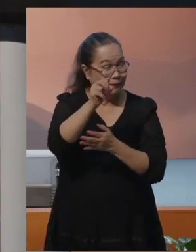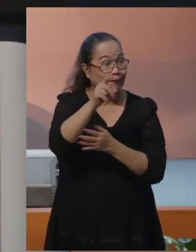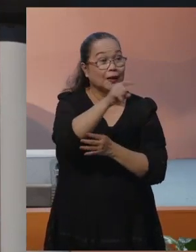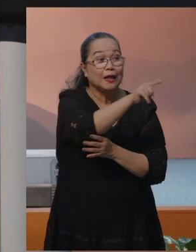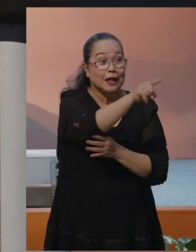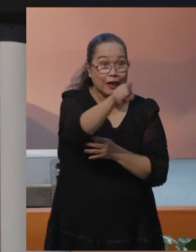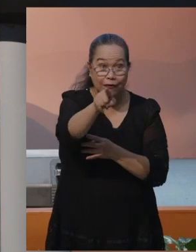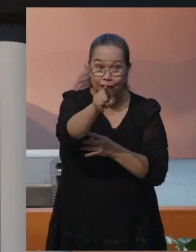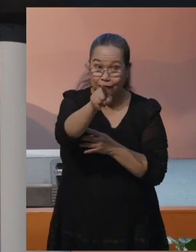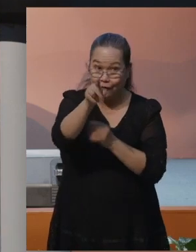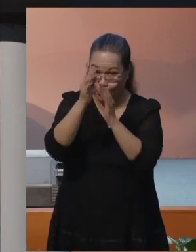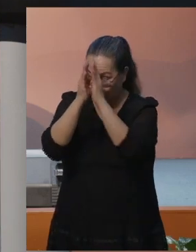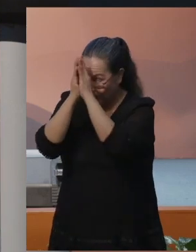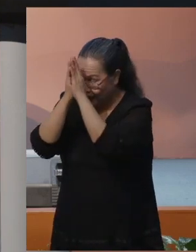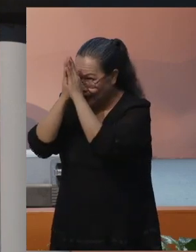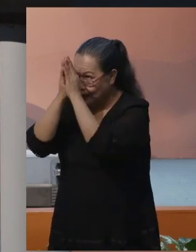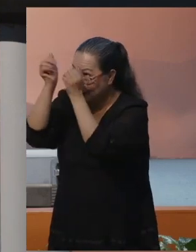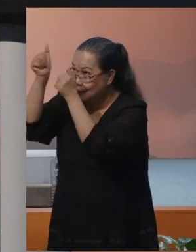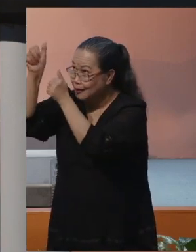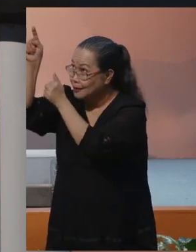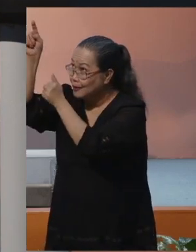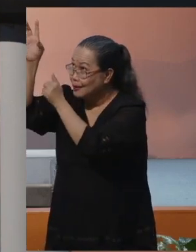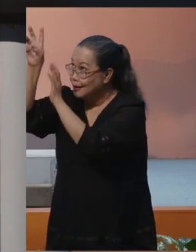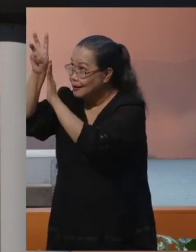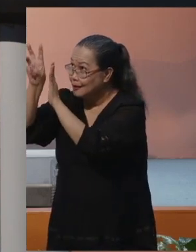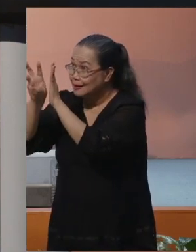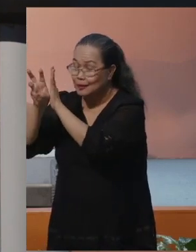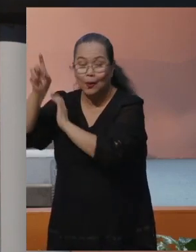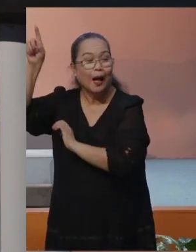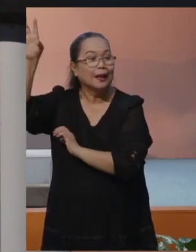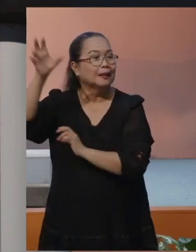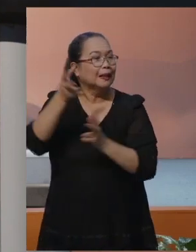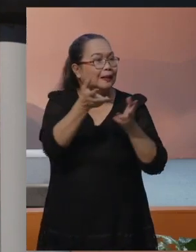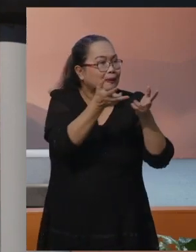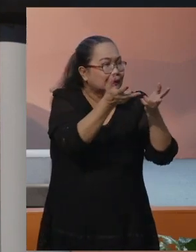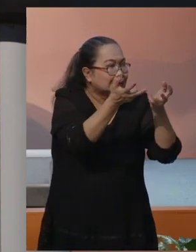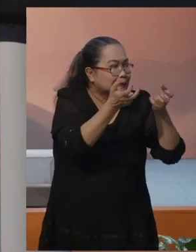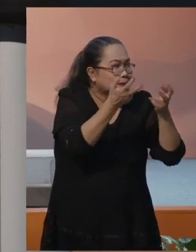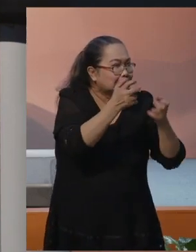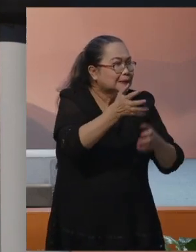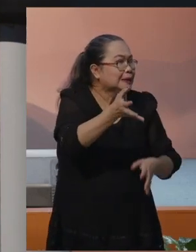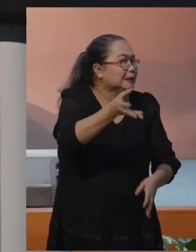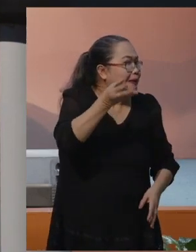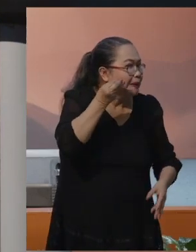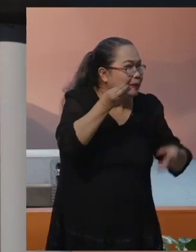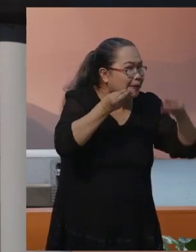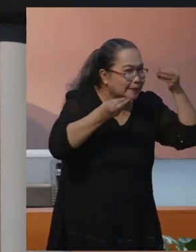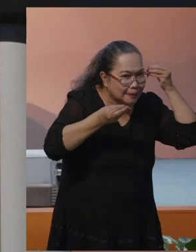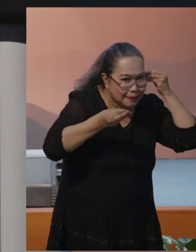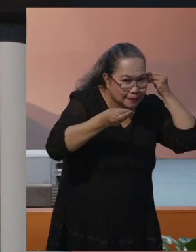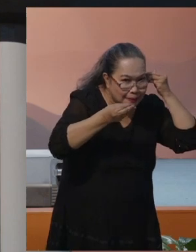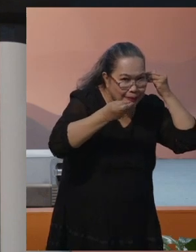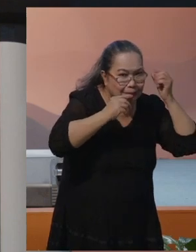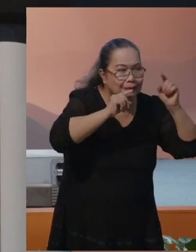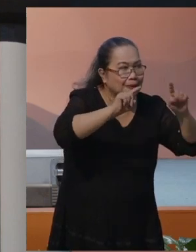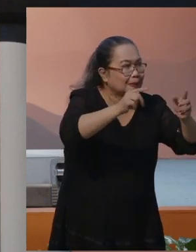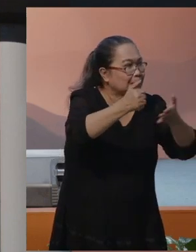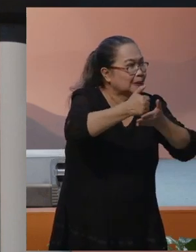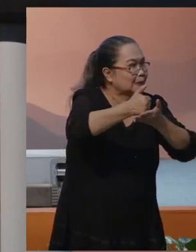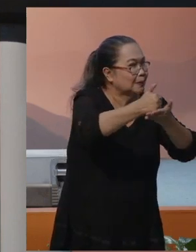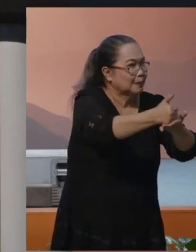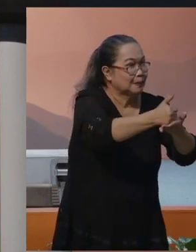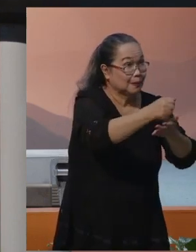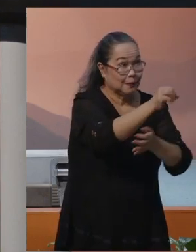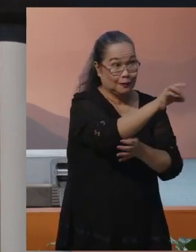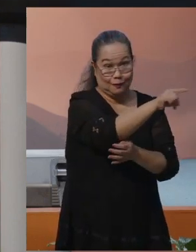pray according to His will, we know that He hears us. He hears us. And if